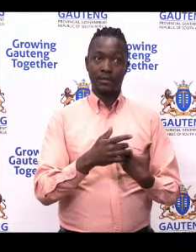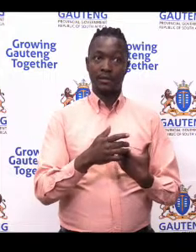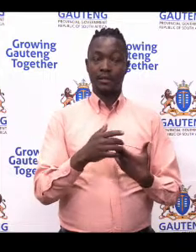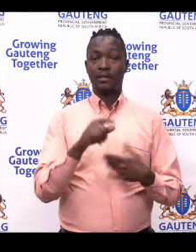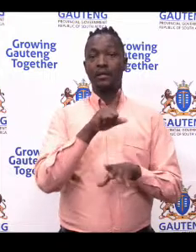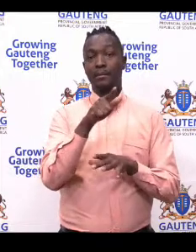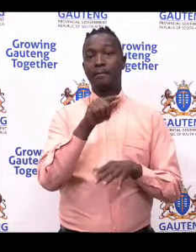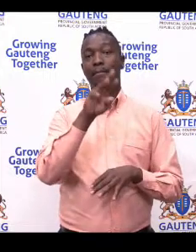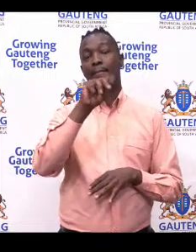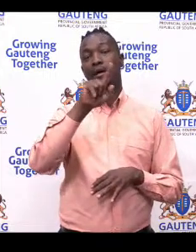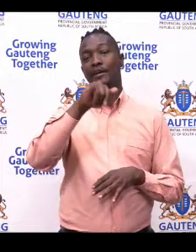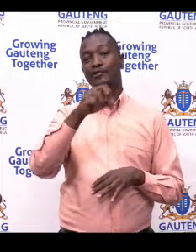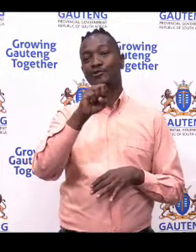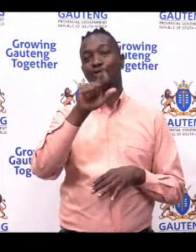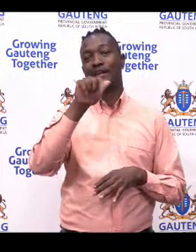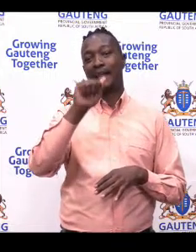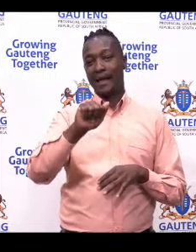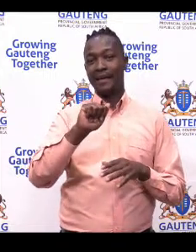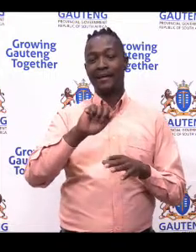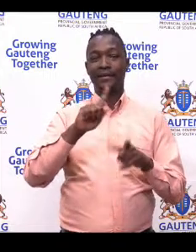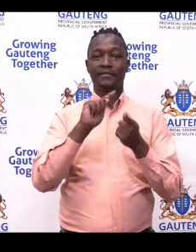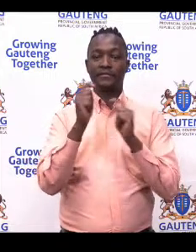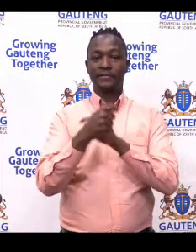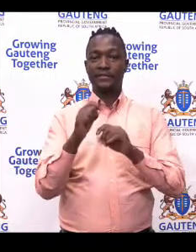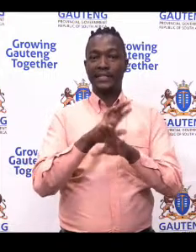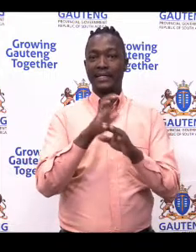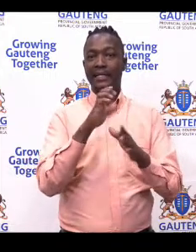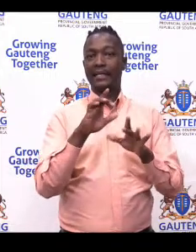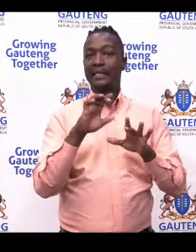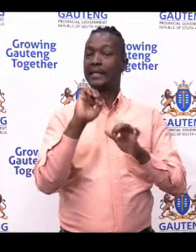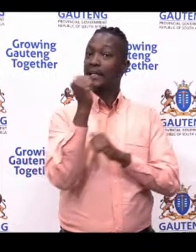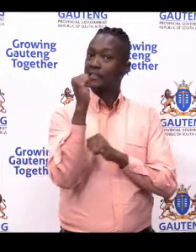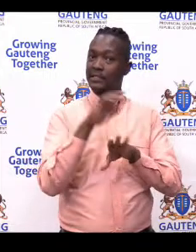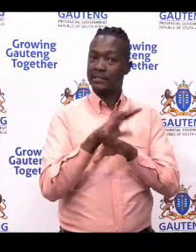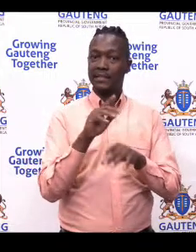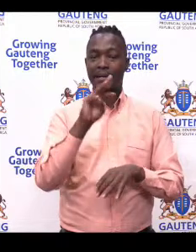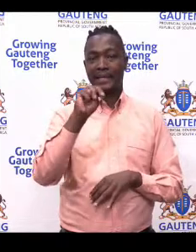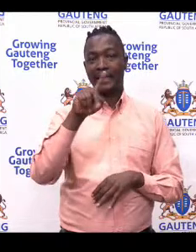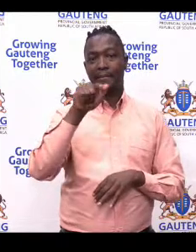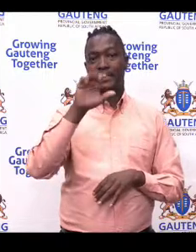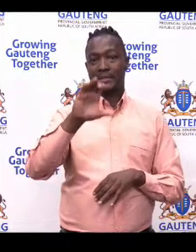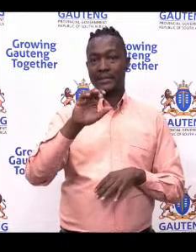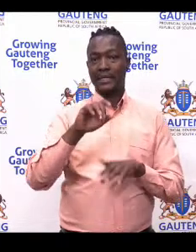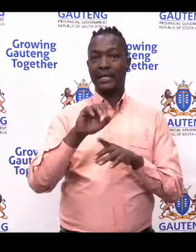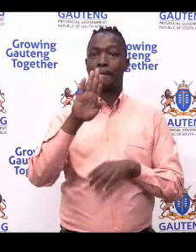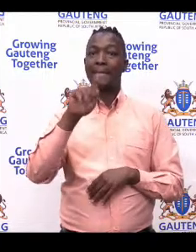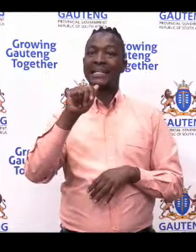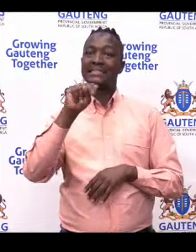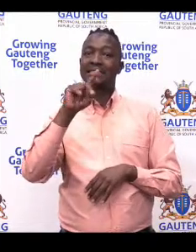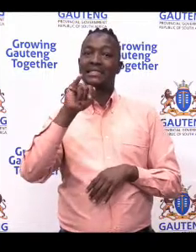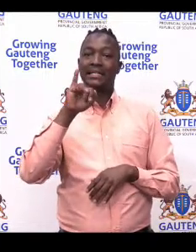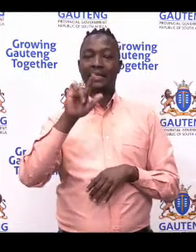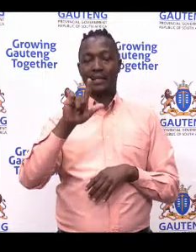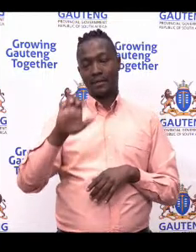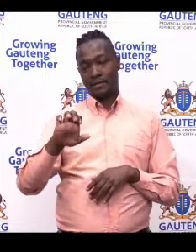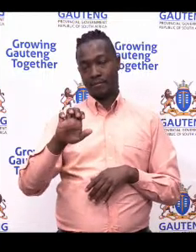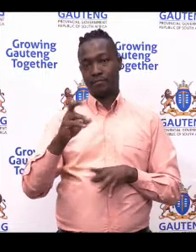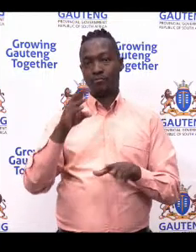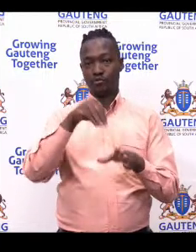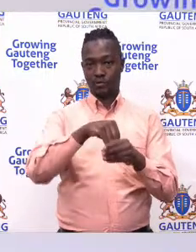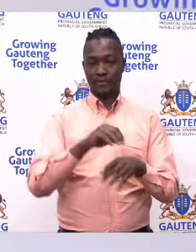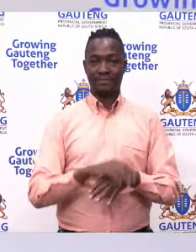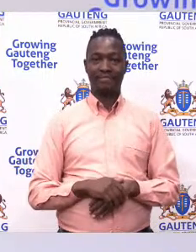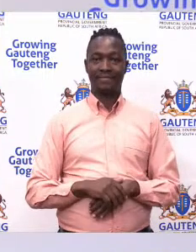a Deputy Minister of Trade and Industry, joined by the MEC of Health, Bandile Masuku, and MEC of Economic Development.